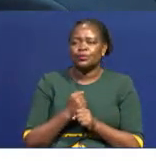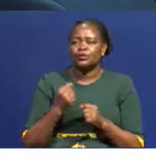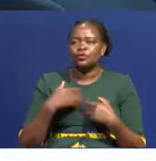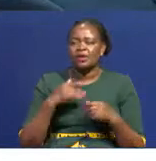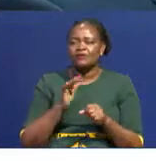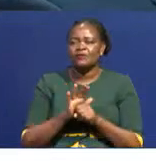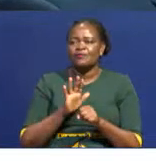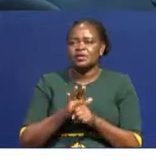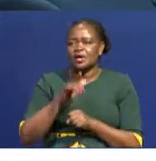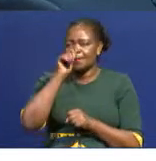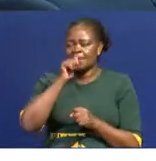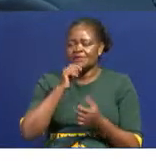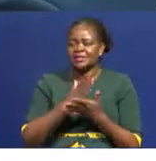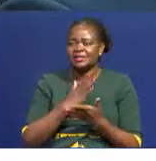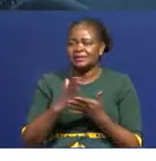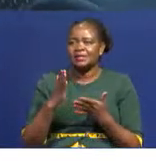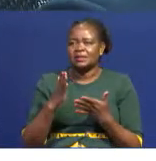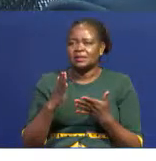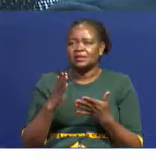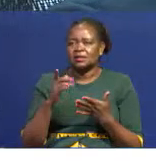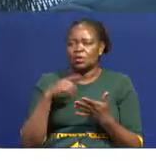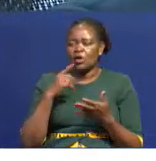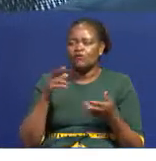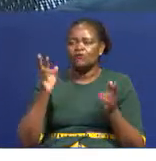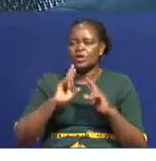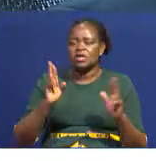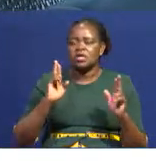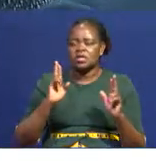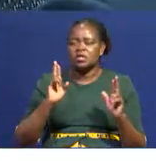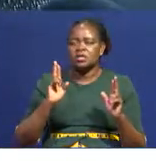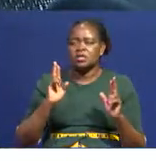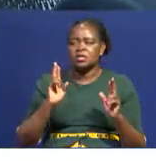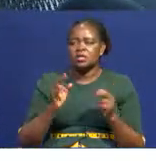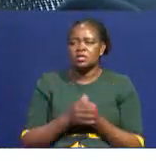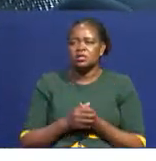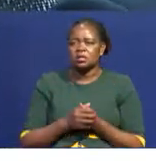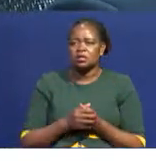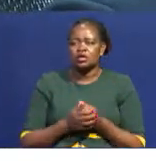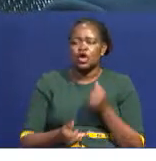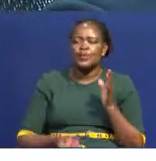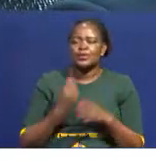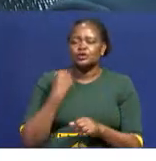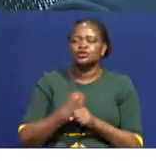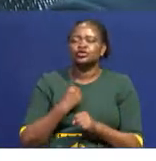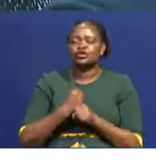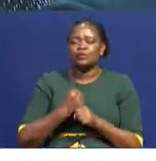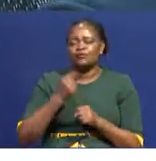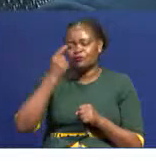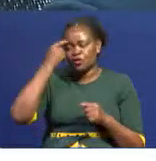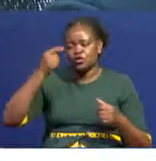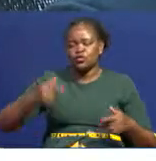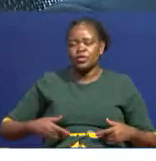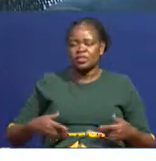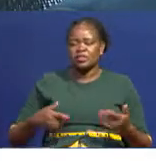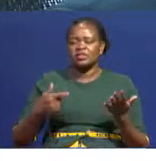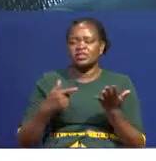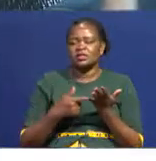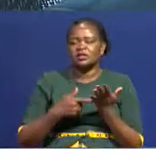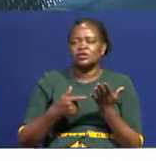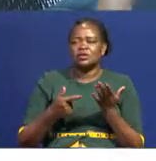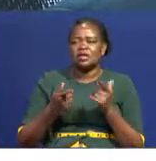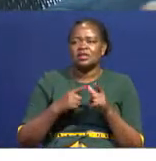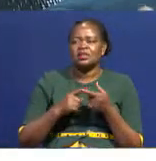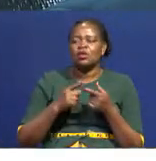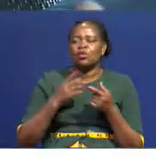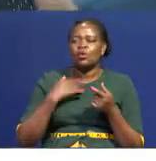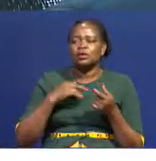lot of private sector entities who are already creating youth for jobs for our youth in the digital, space. So I just